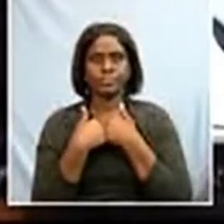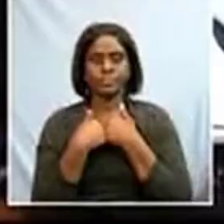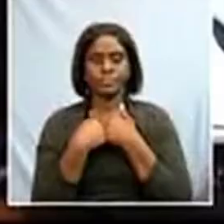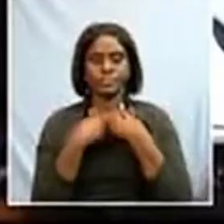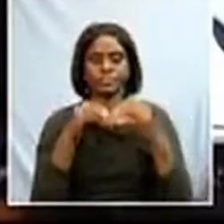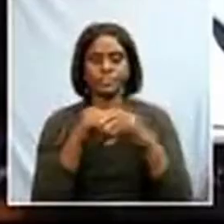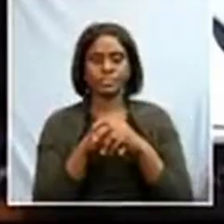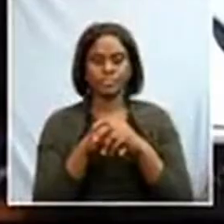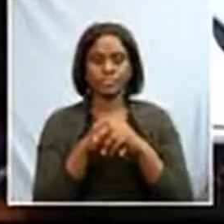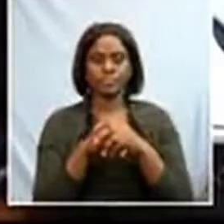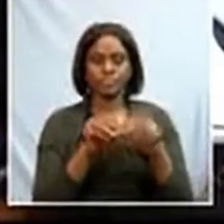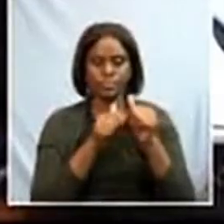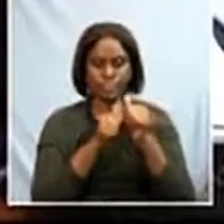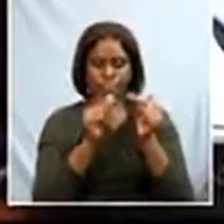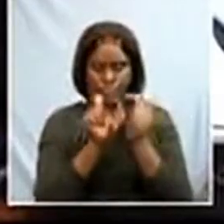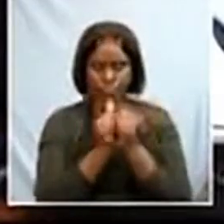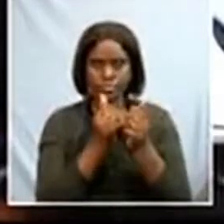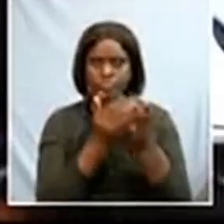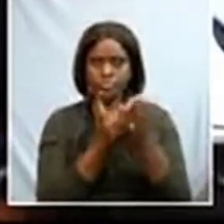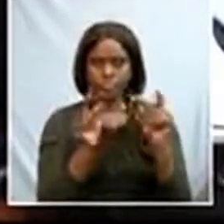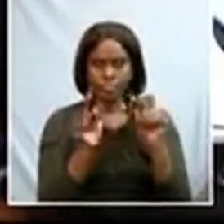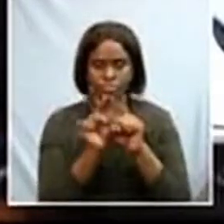in pertaining to the same